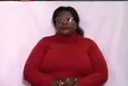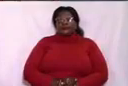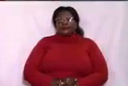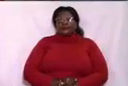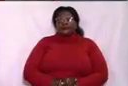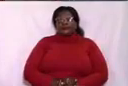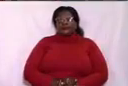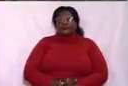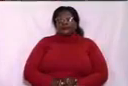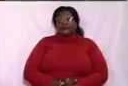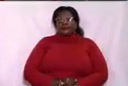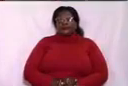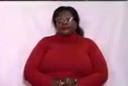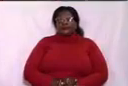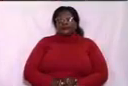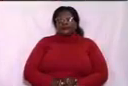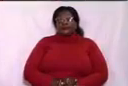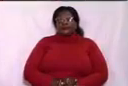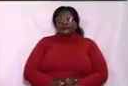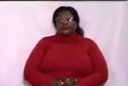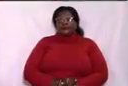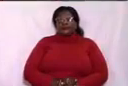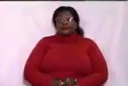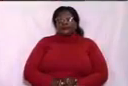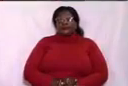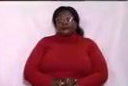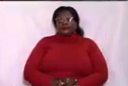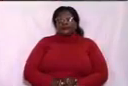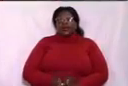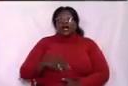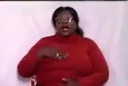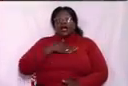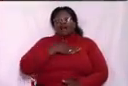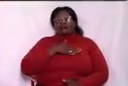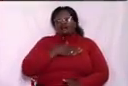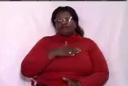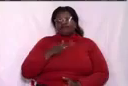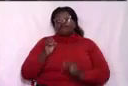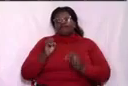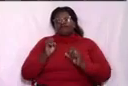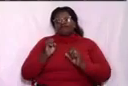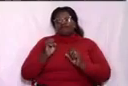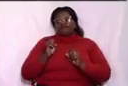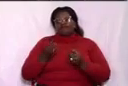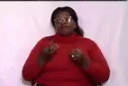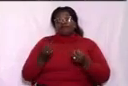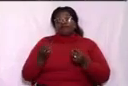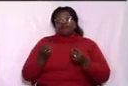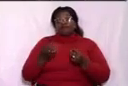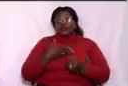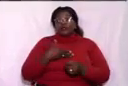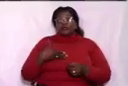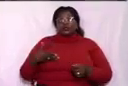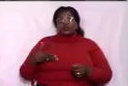Well, I think there are a lot of females really making great things, and I just want to